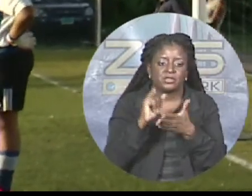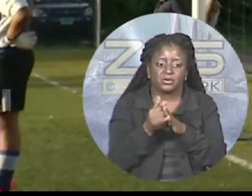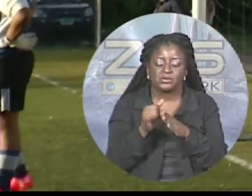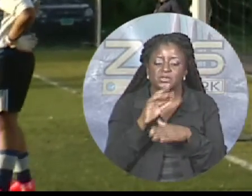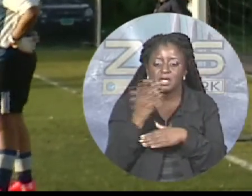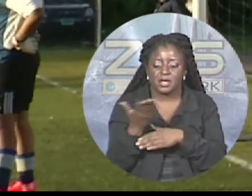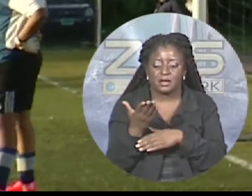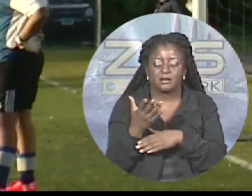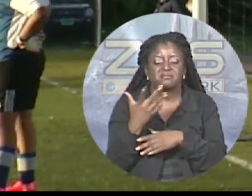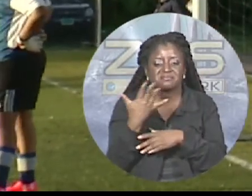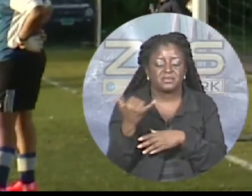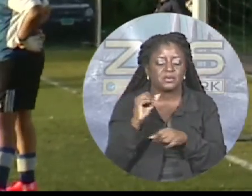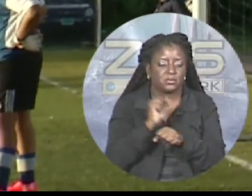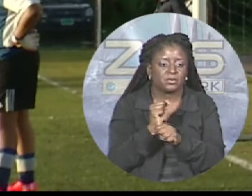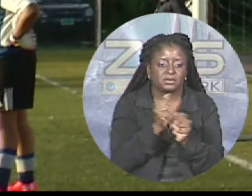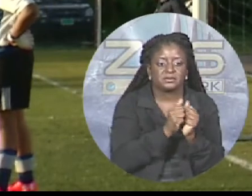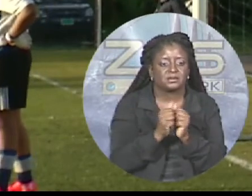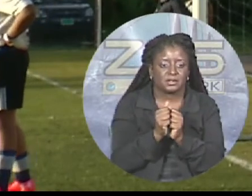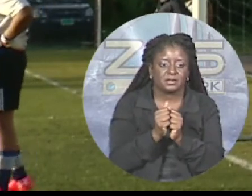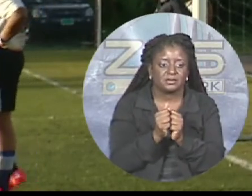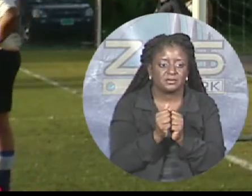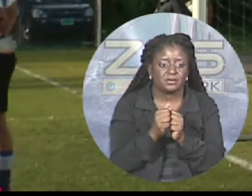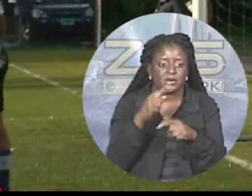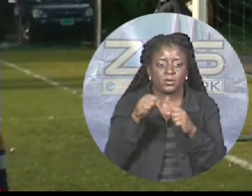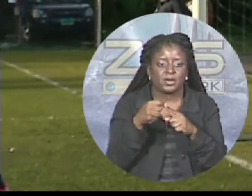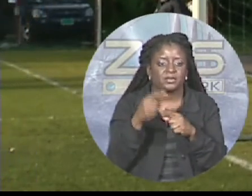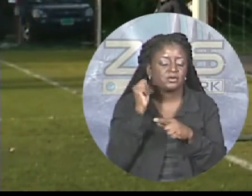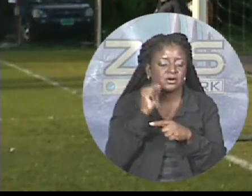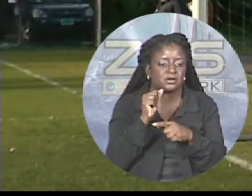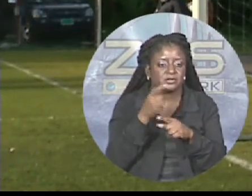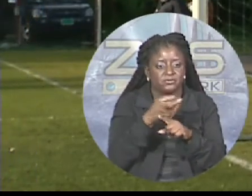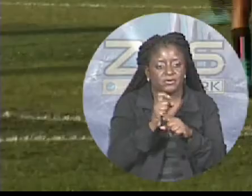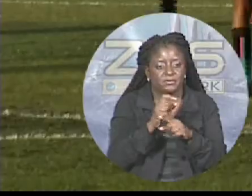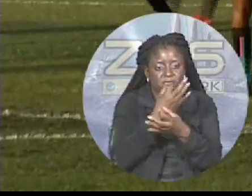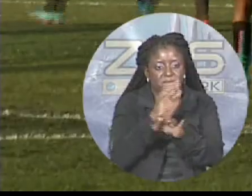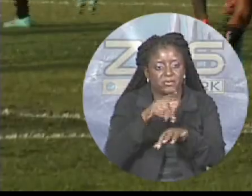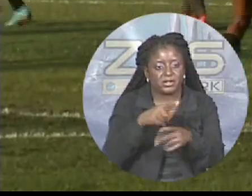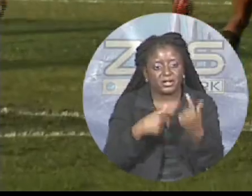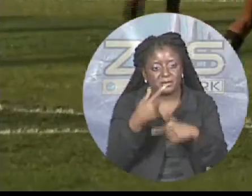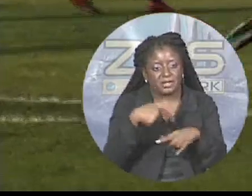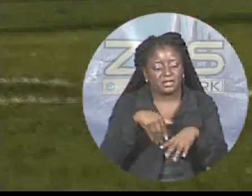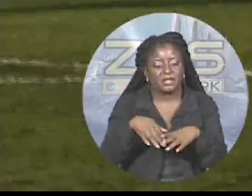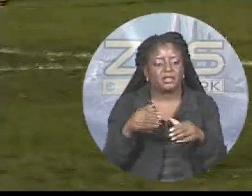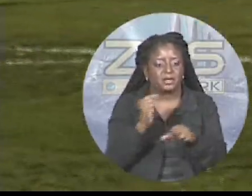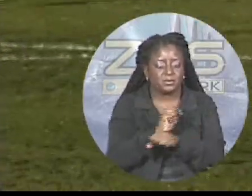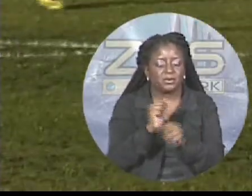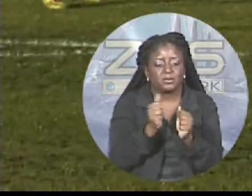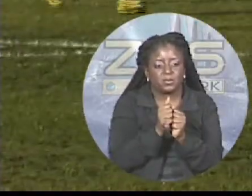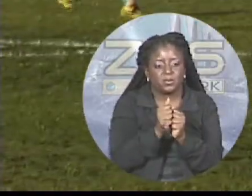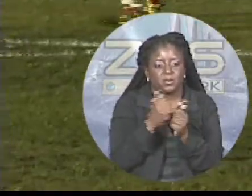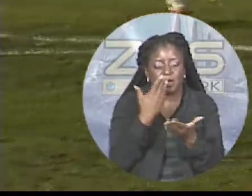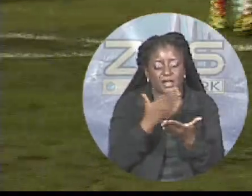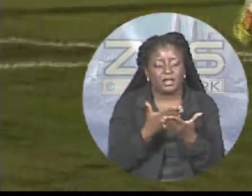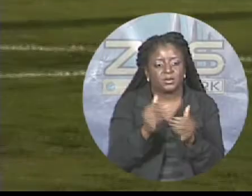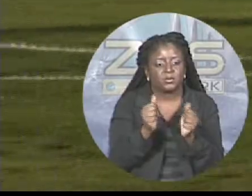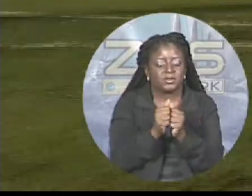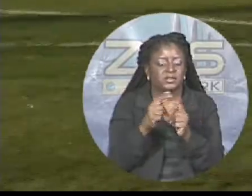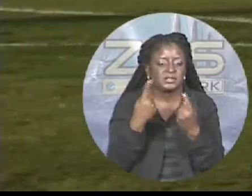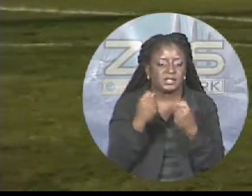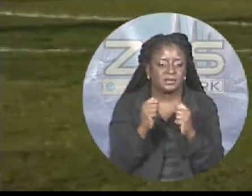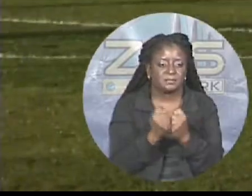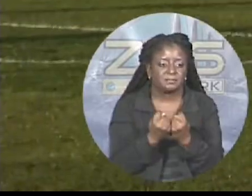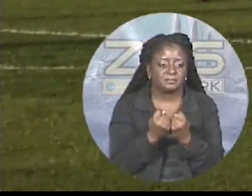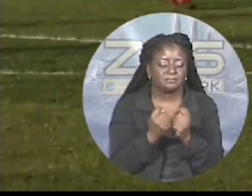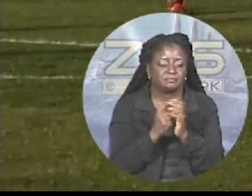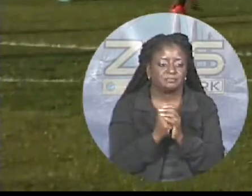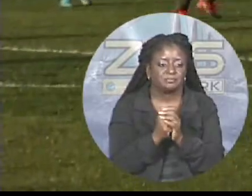meshed, and when the girls from Freeport came in, they gelled well with the team. Is this going to be the final team of 18, or are you going to cut